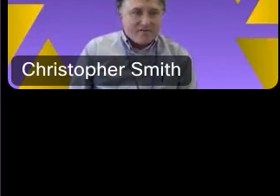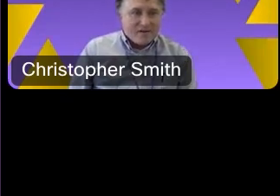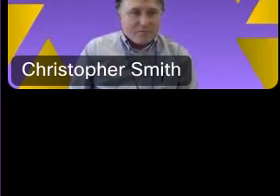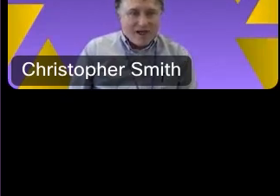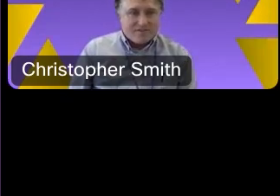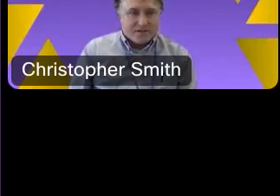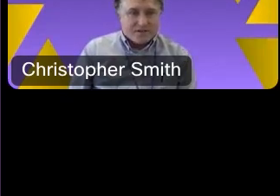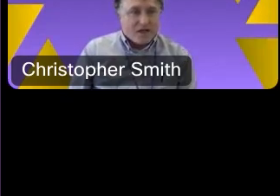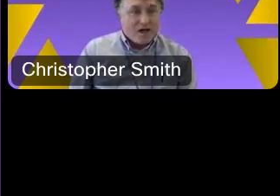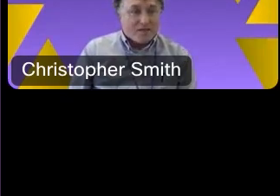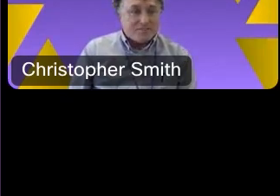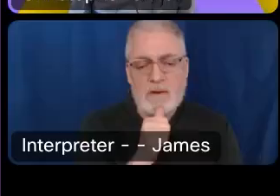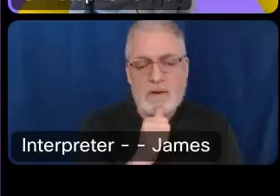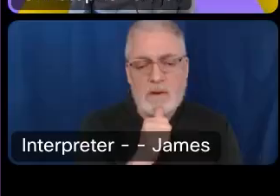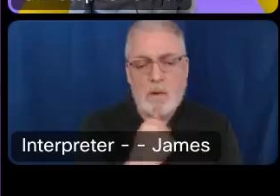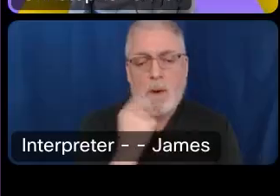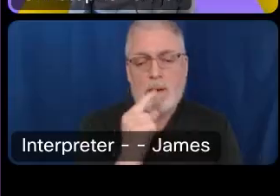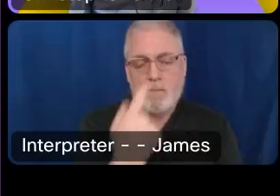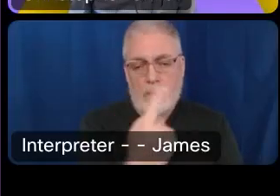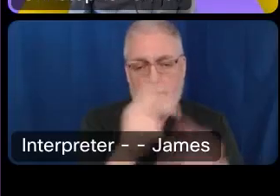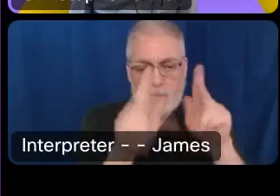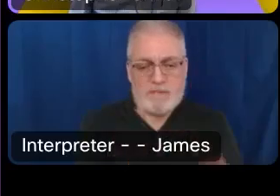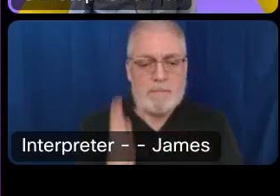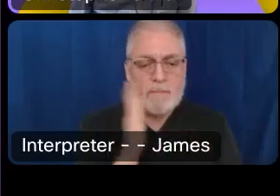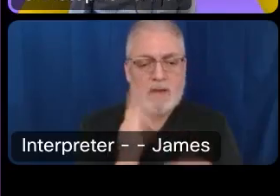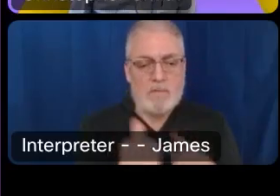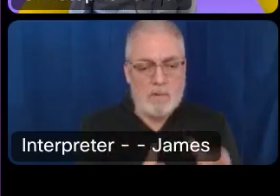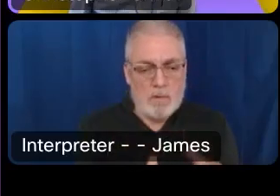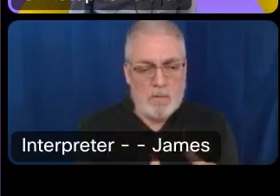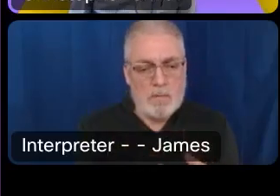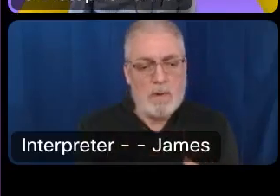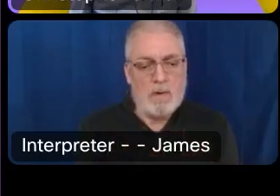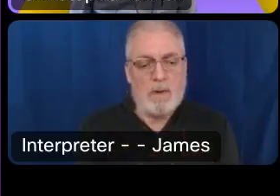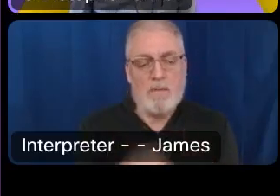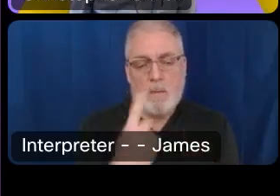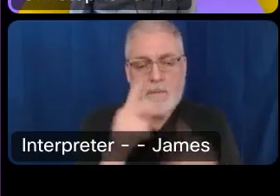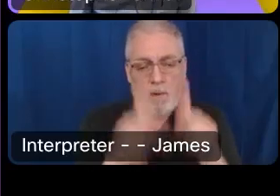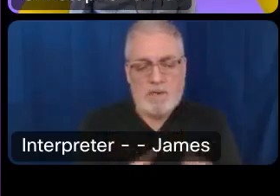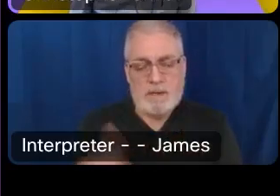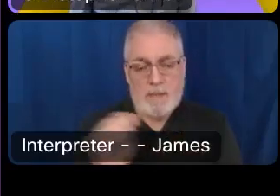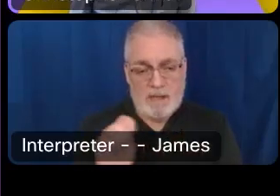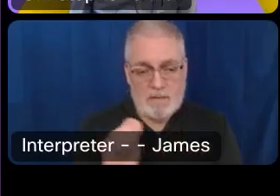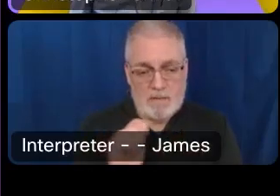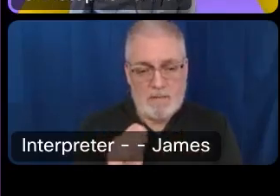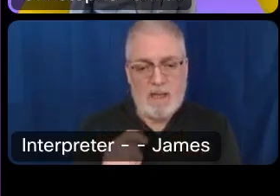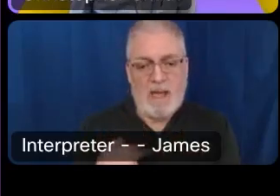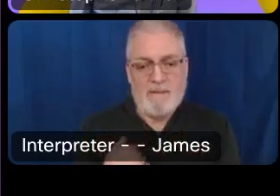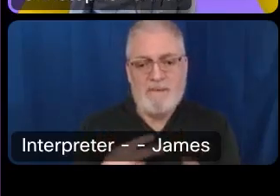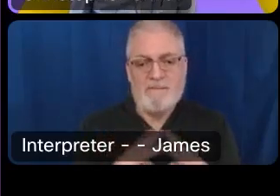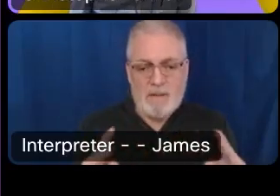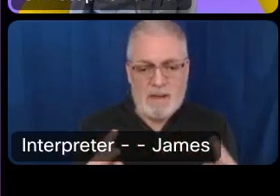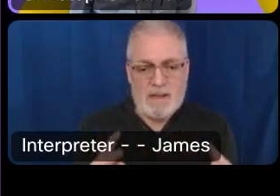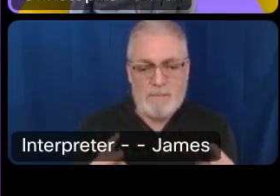5 private single occupancy bedrooms, single occupancy bathrooms. they have a really pleasant, as home-like